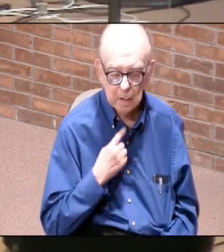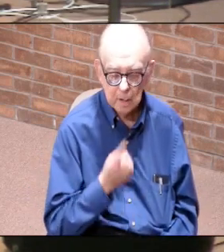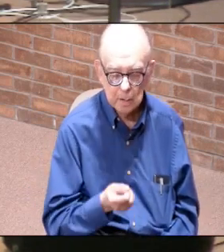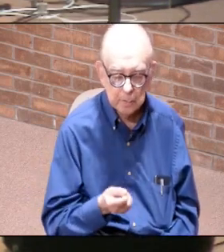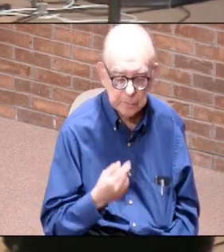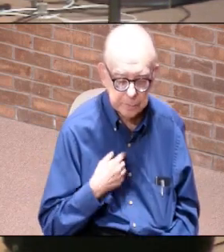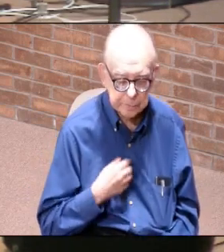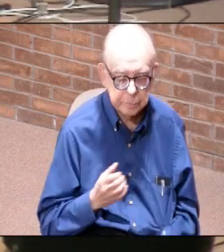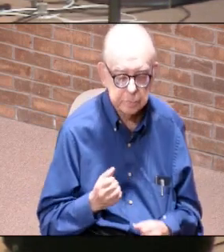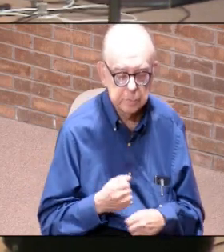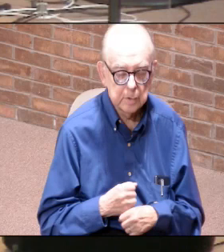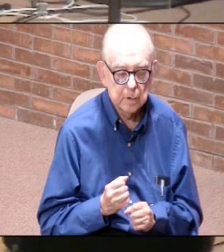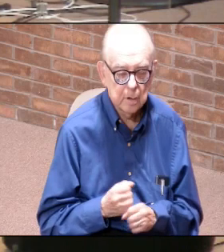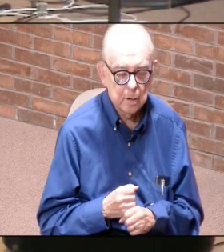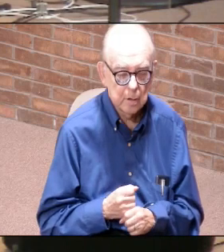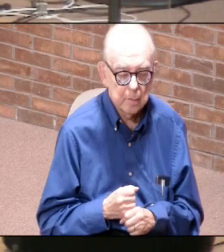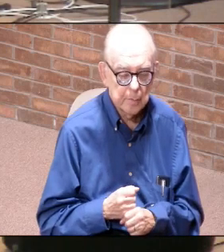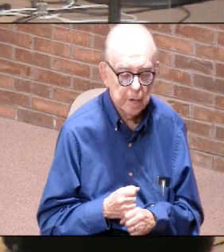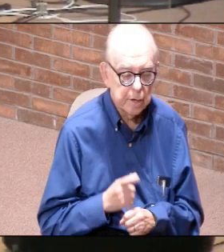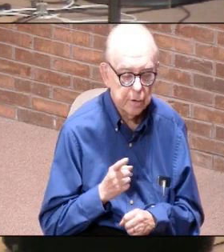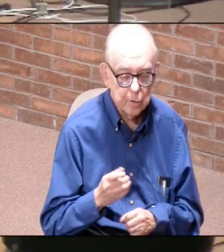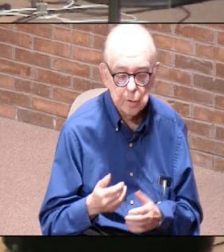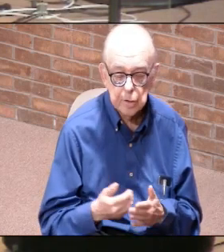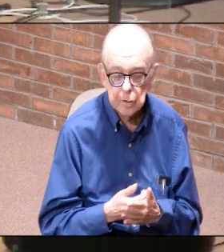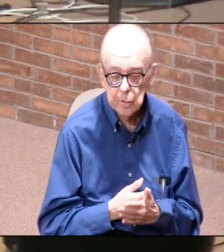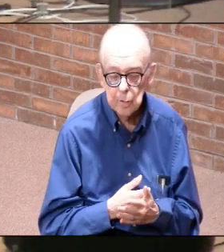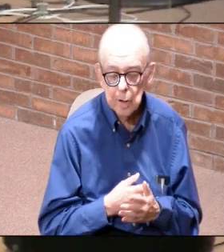I was made a new creature.